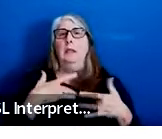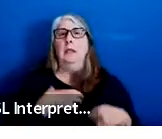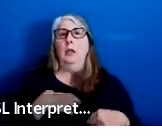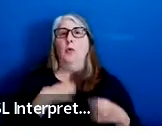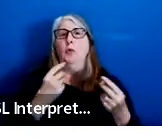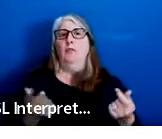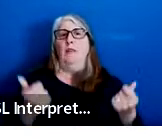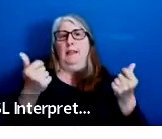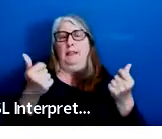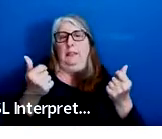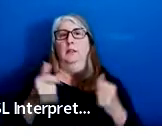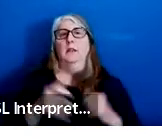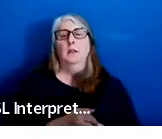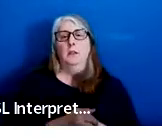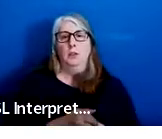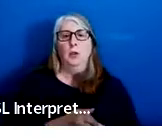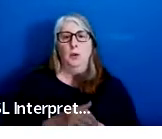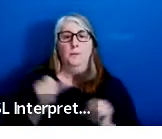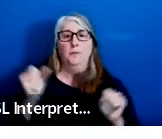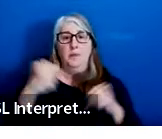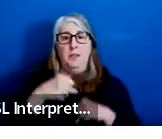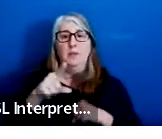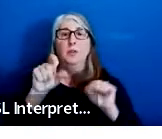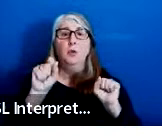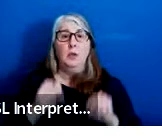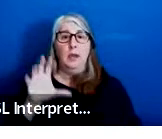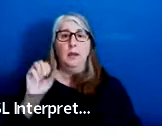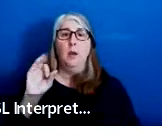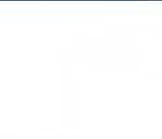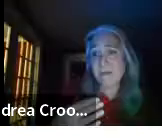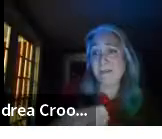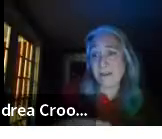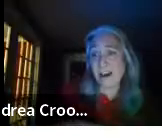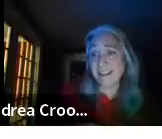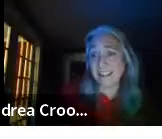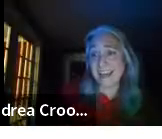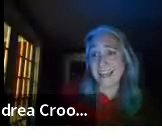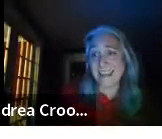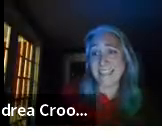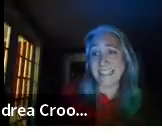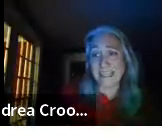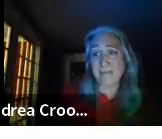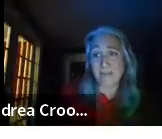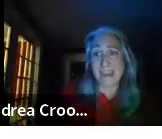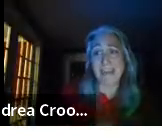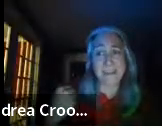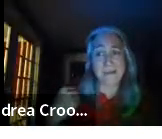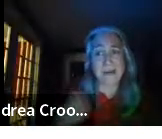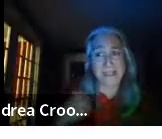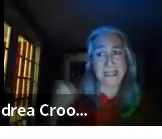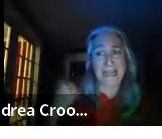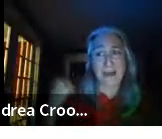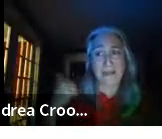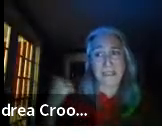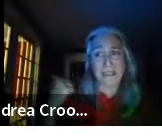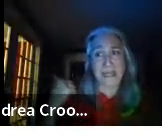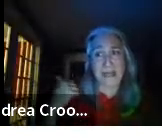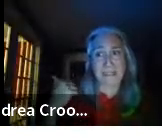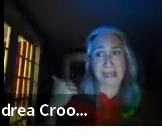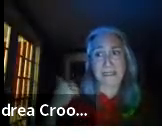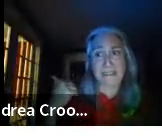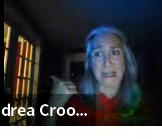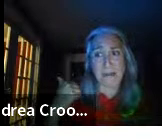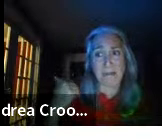really fast. So yes, you can compost mayonnaise, but you may find that that's the type of thing that you want to get out into